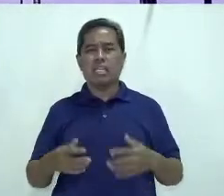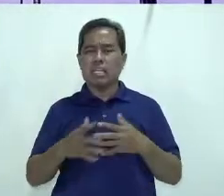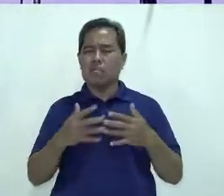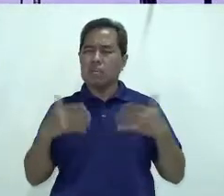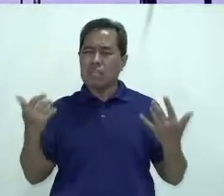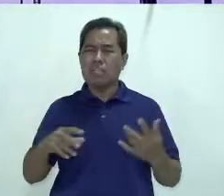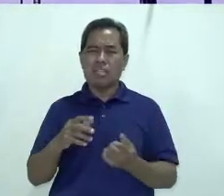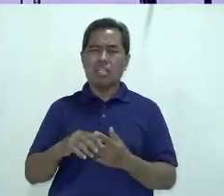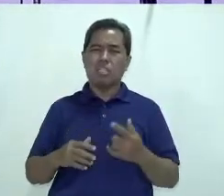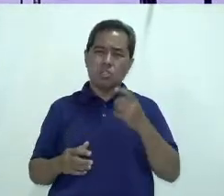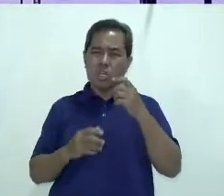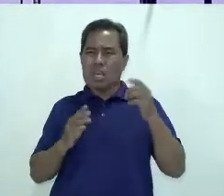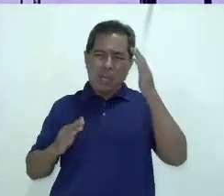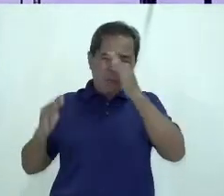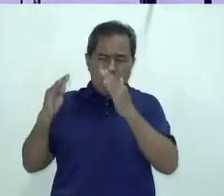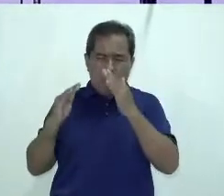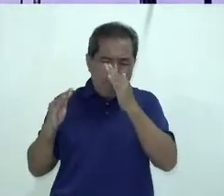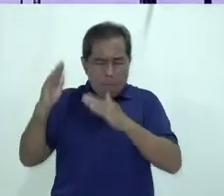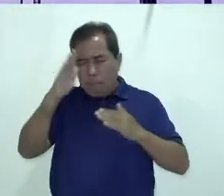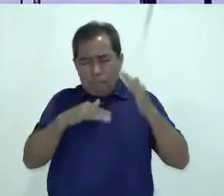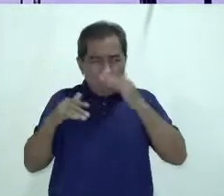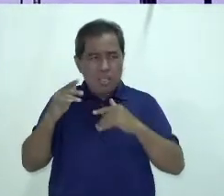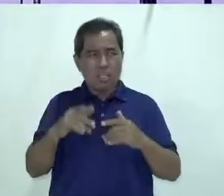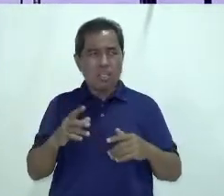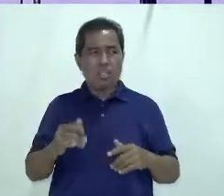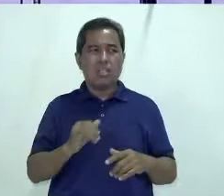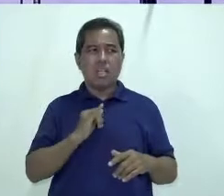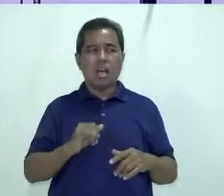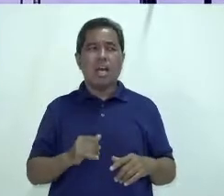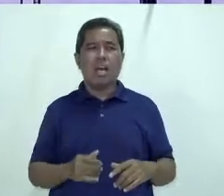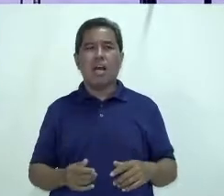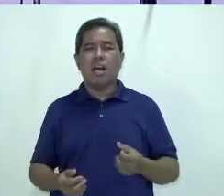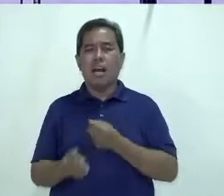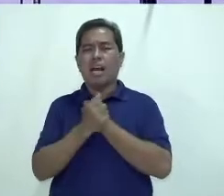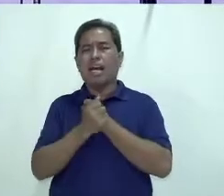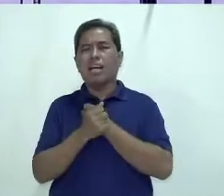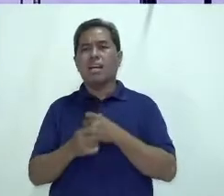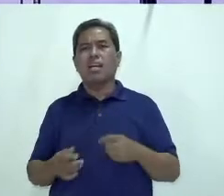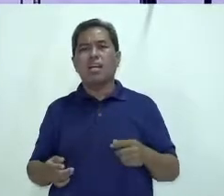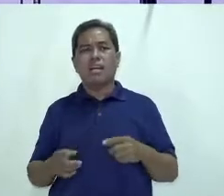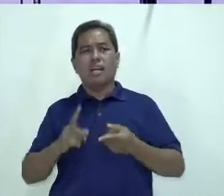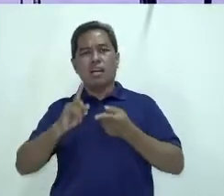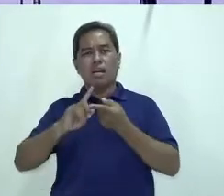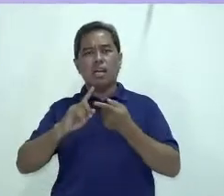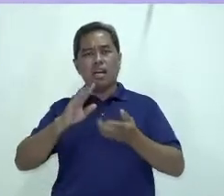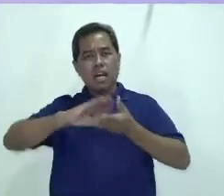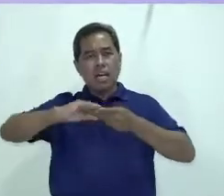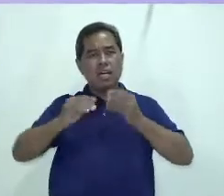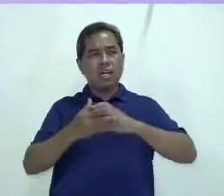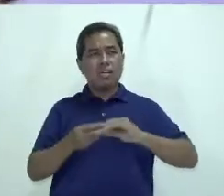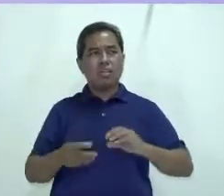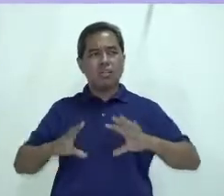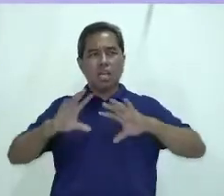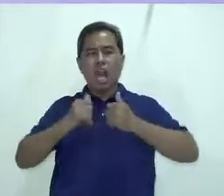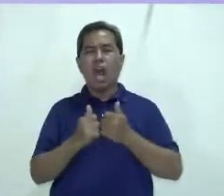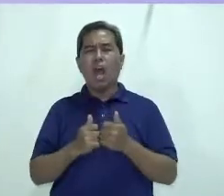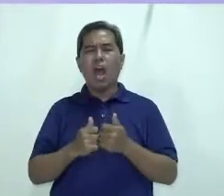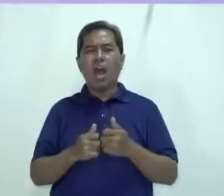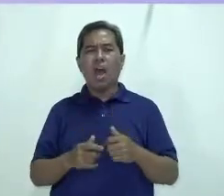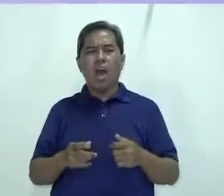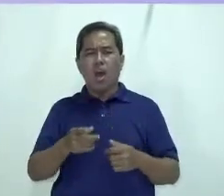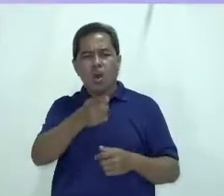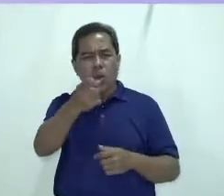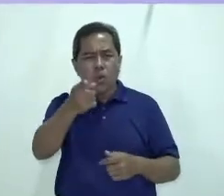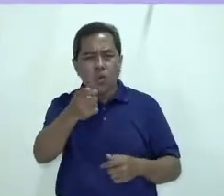these challenges. I love the stories that we've heard here at church about how some of you, God